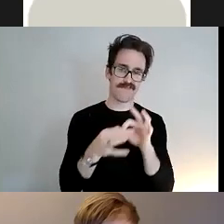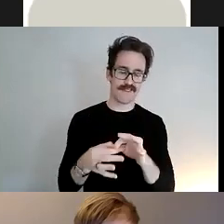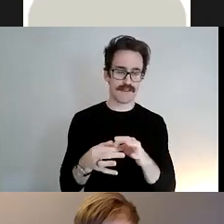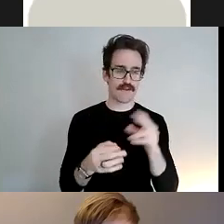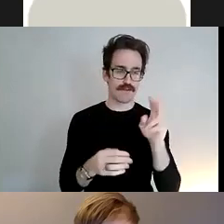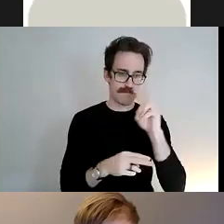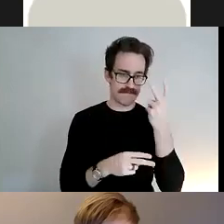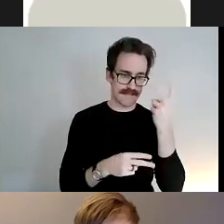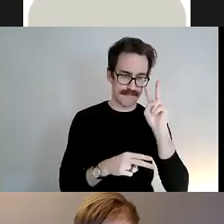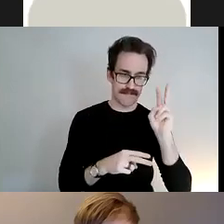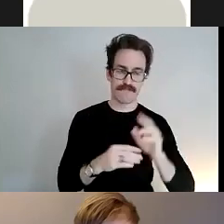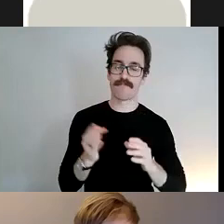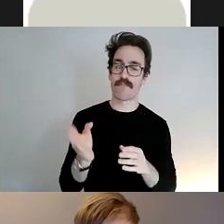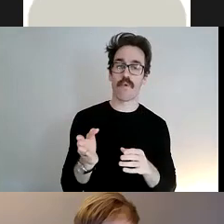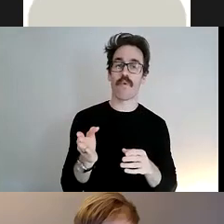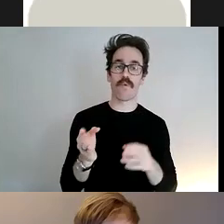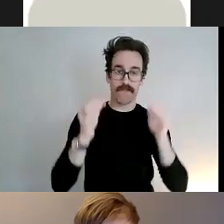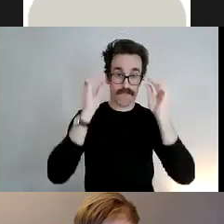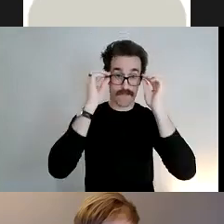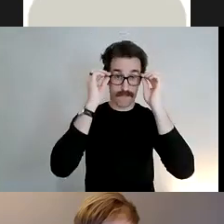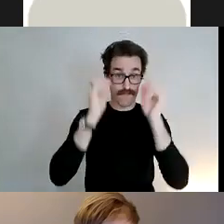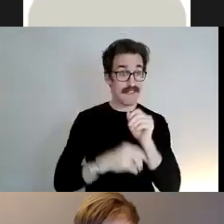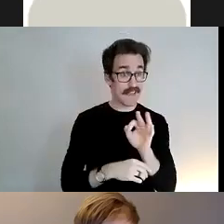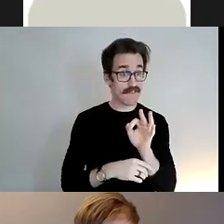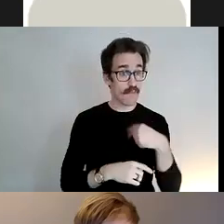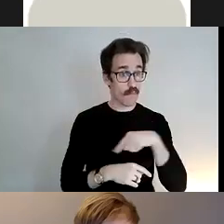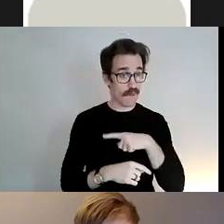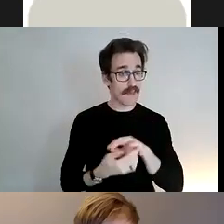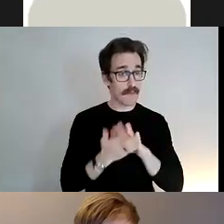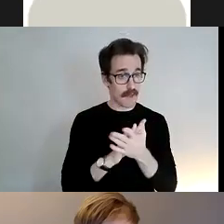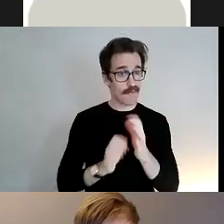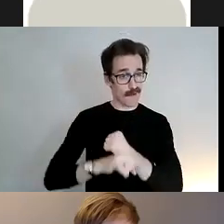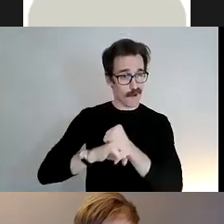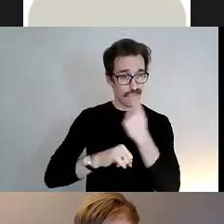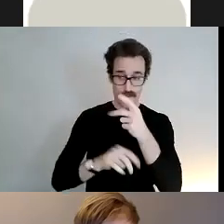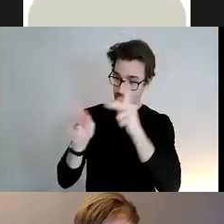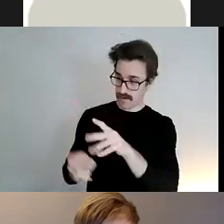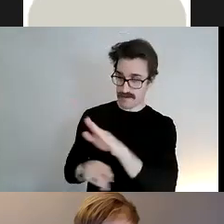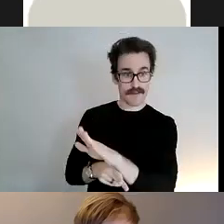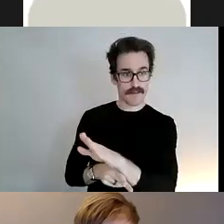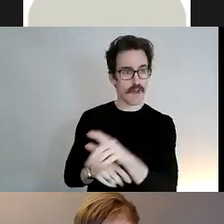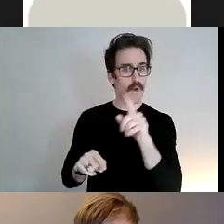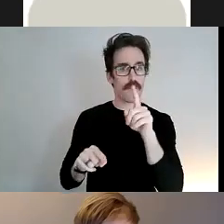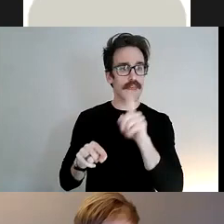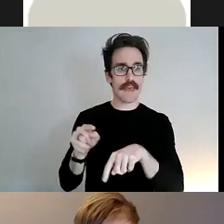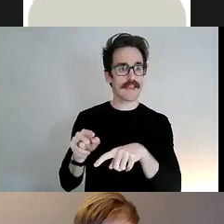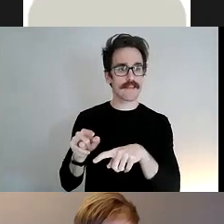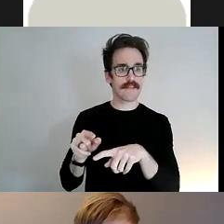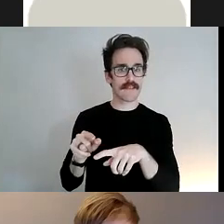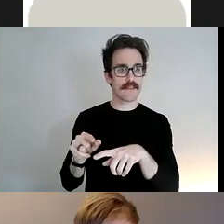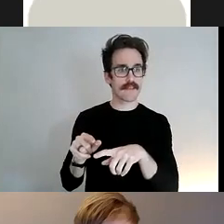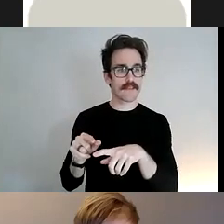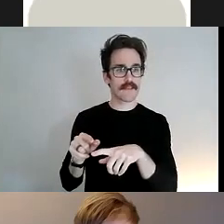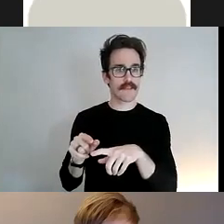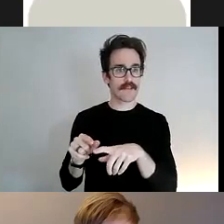things to remember is that if we become the guardian for someone, we can't jump them to the front of the line, for instance, for a